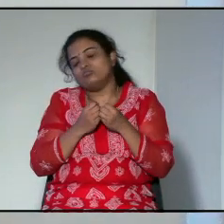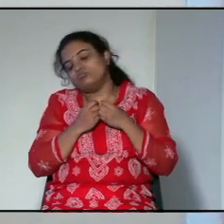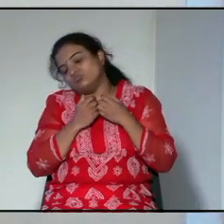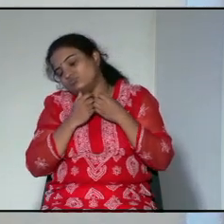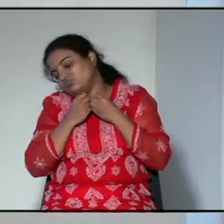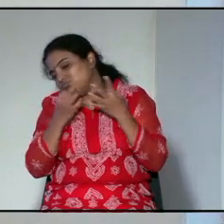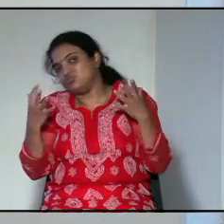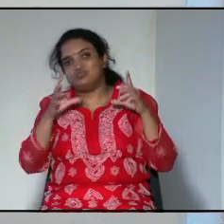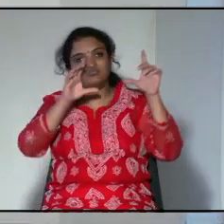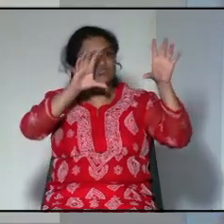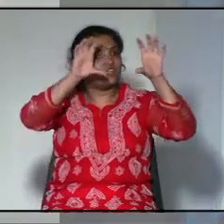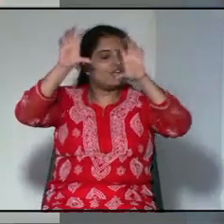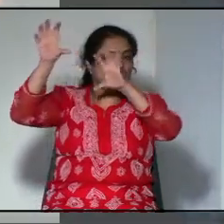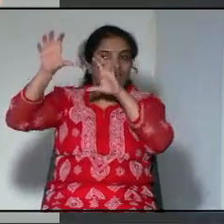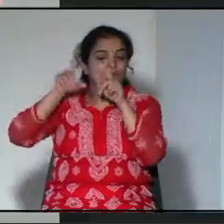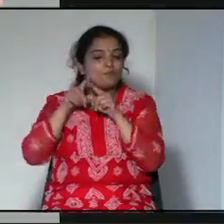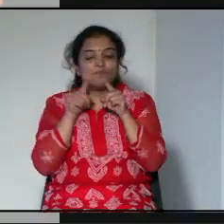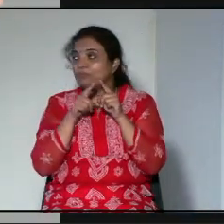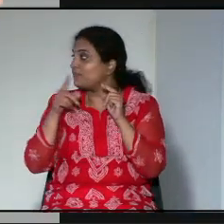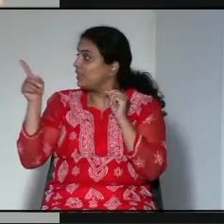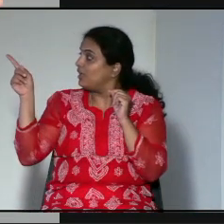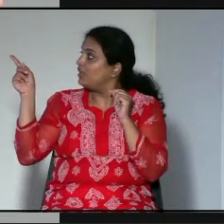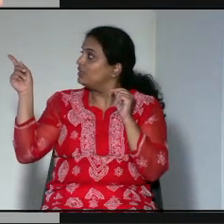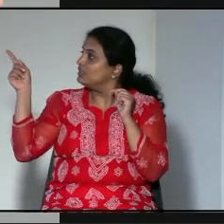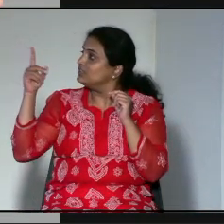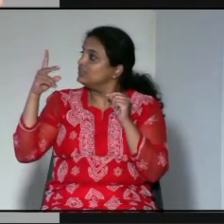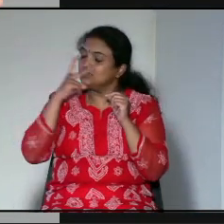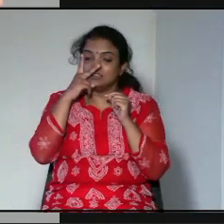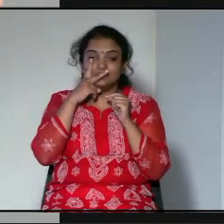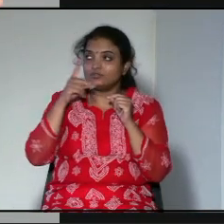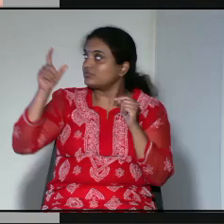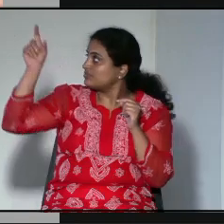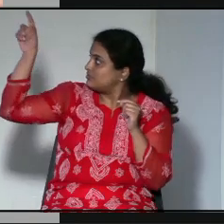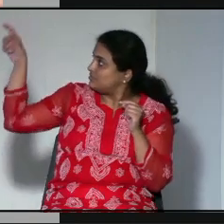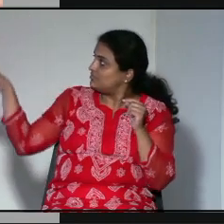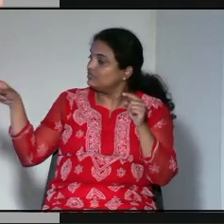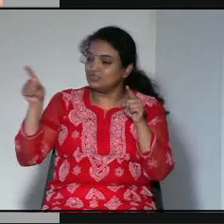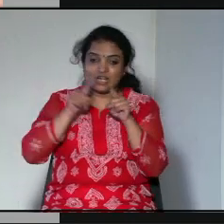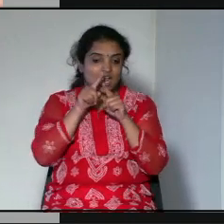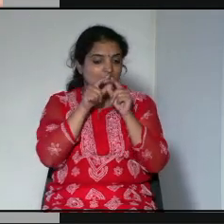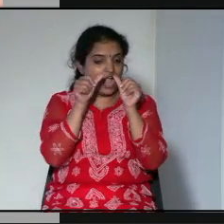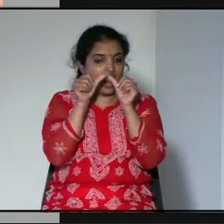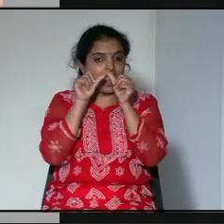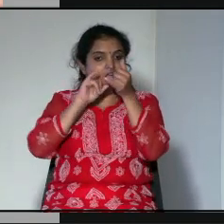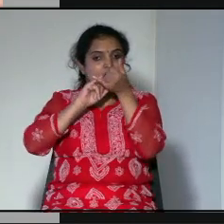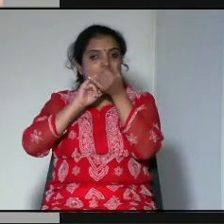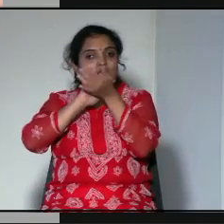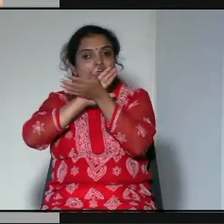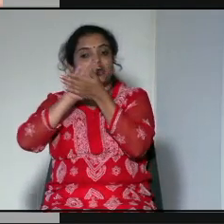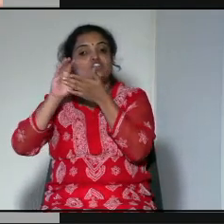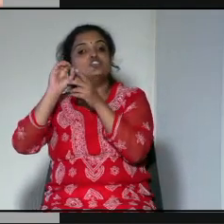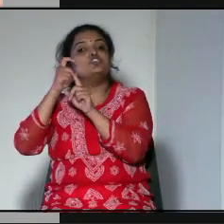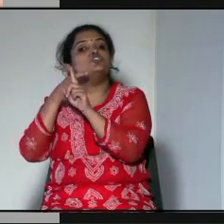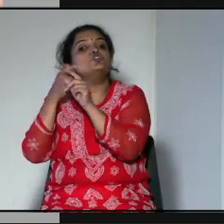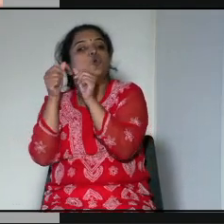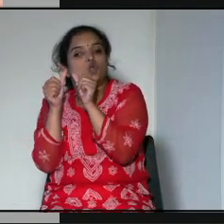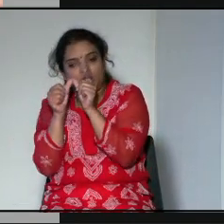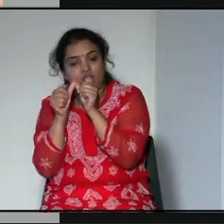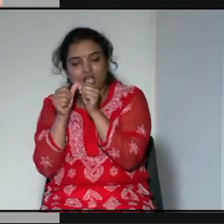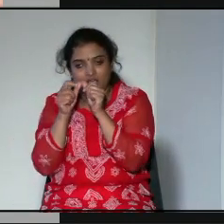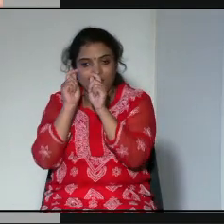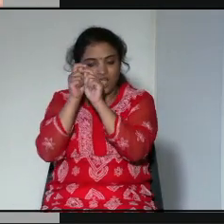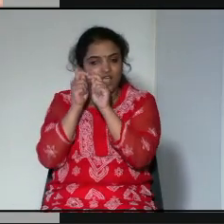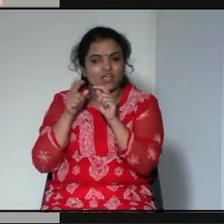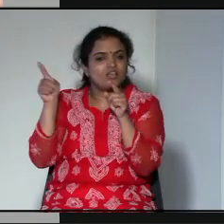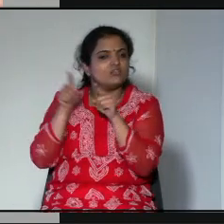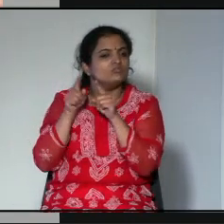And the larger sculptures, like Ashoka here, would stand in the small patch of ground at the entrance to the house, often for a